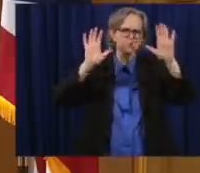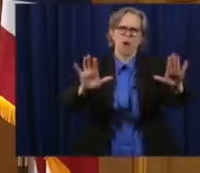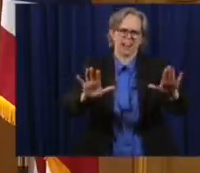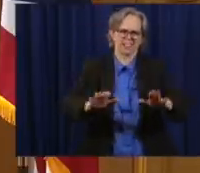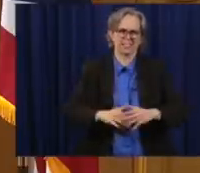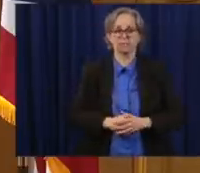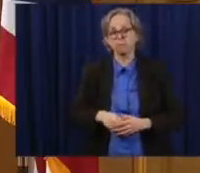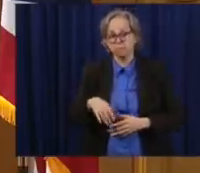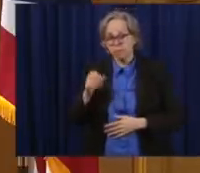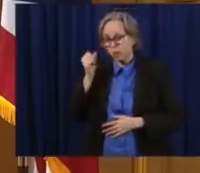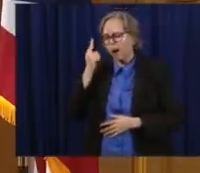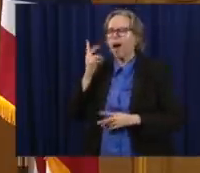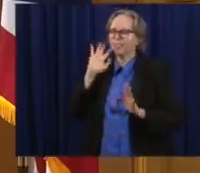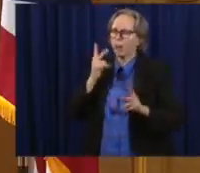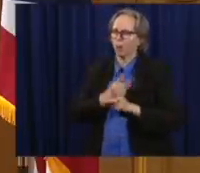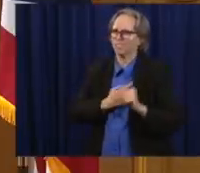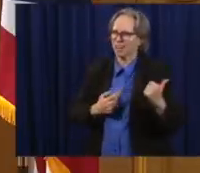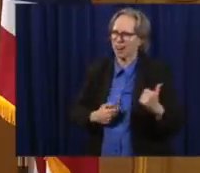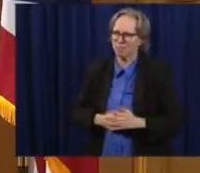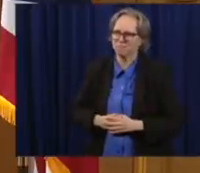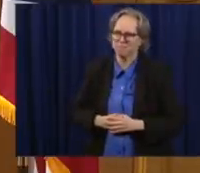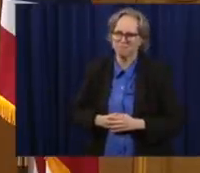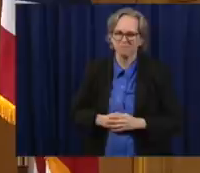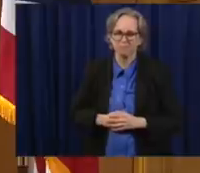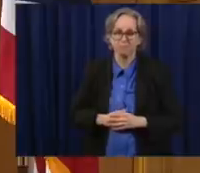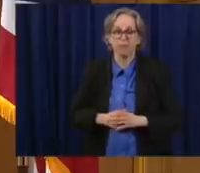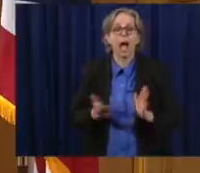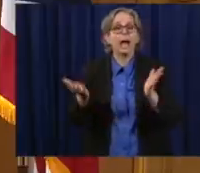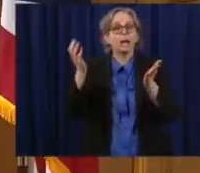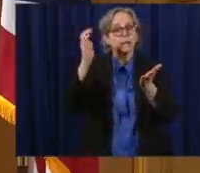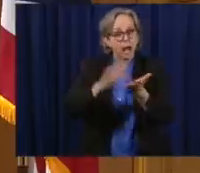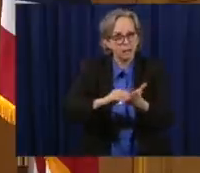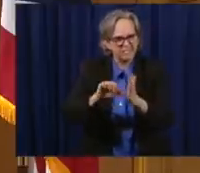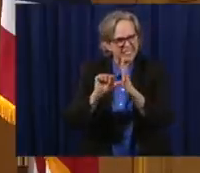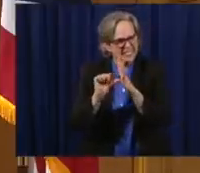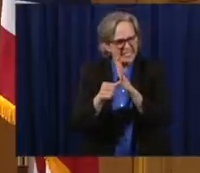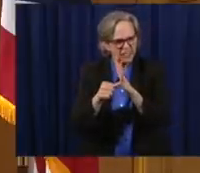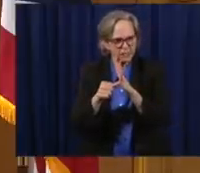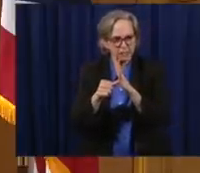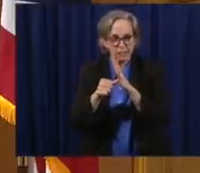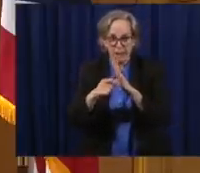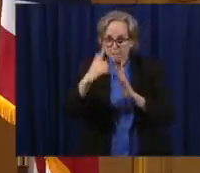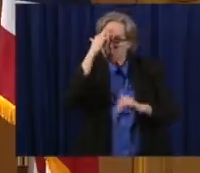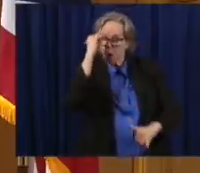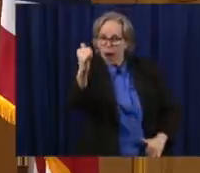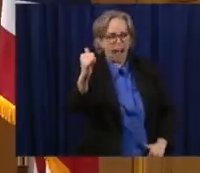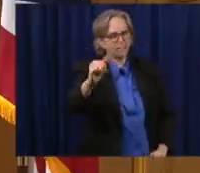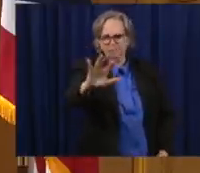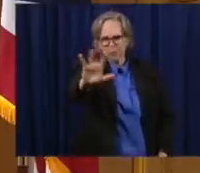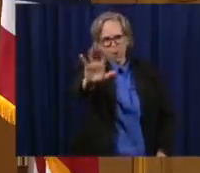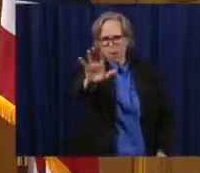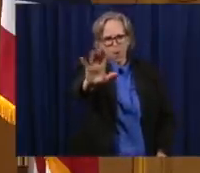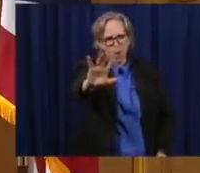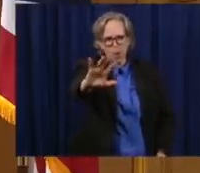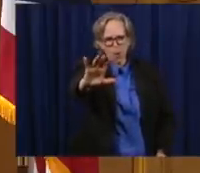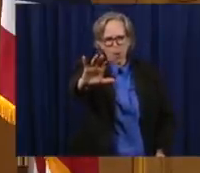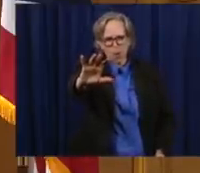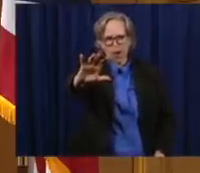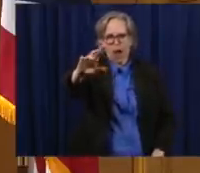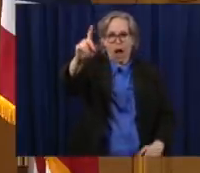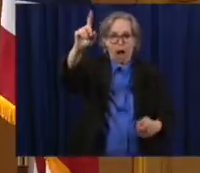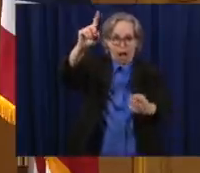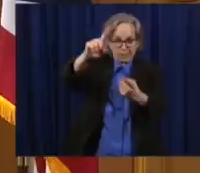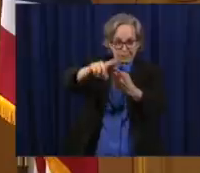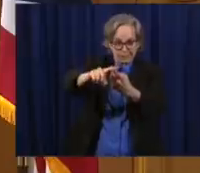And again, this is not forever. This is until we get a vaccine. So this is for a period